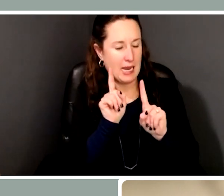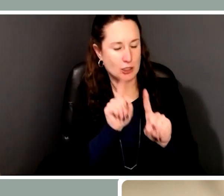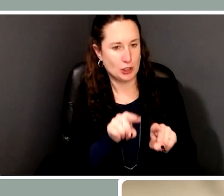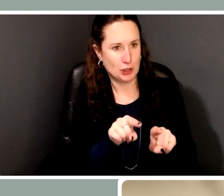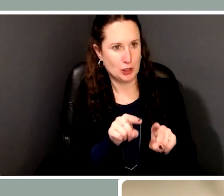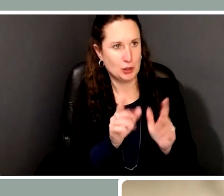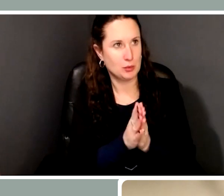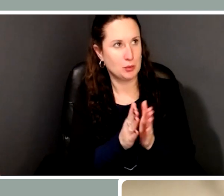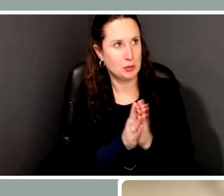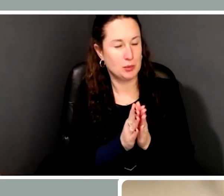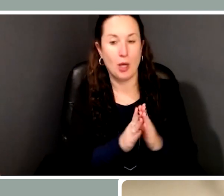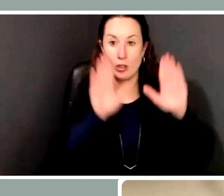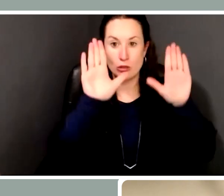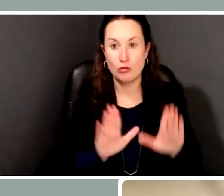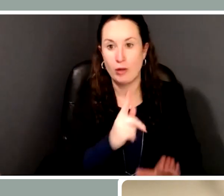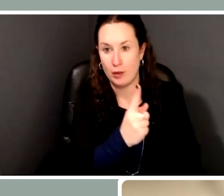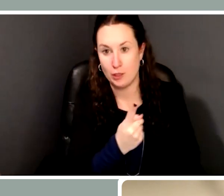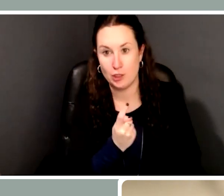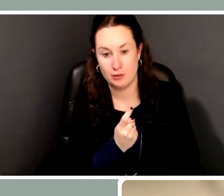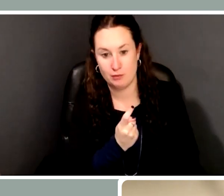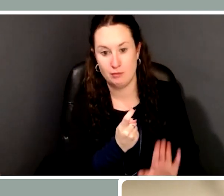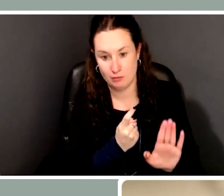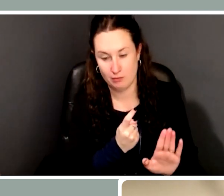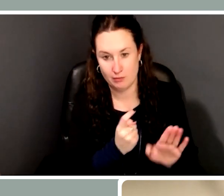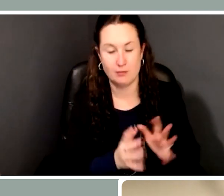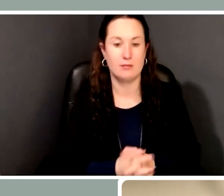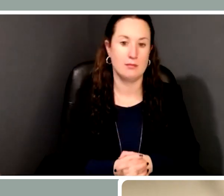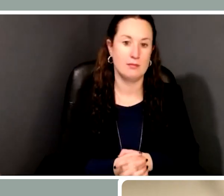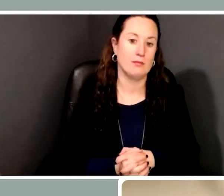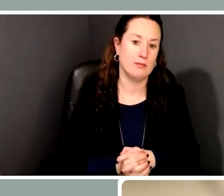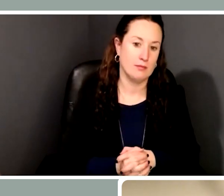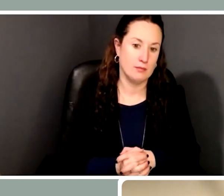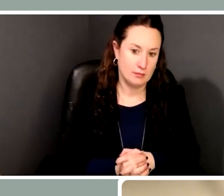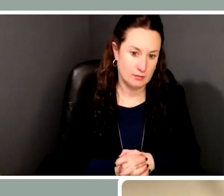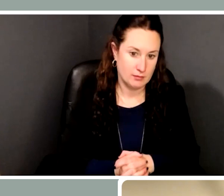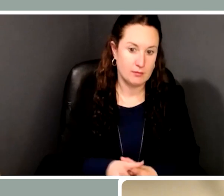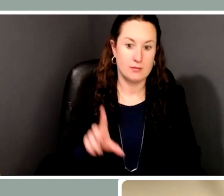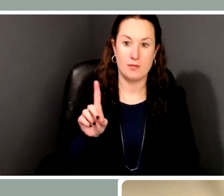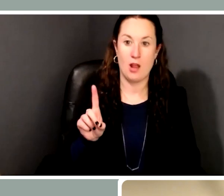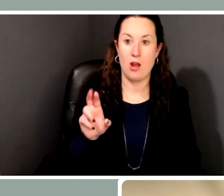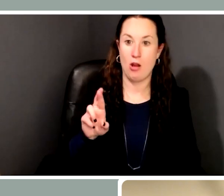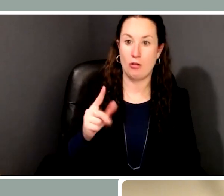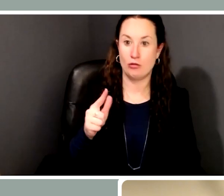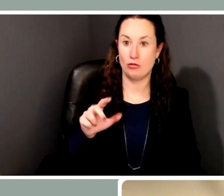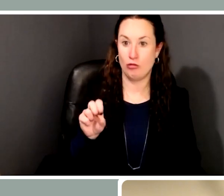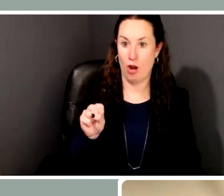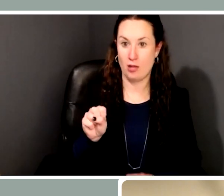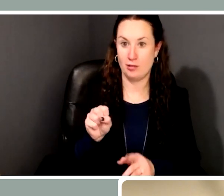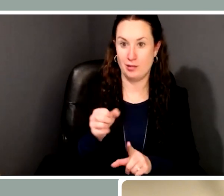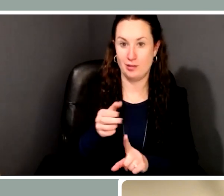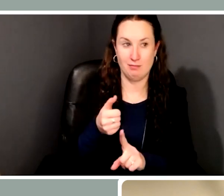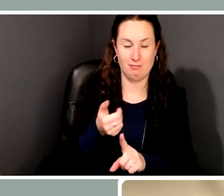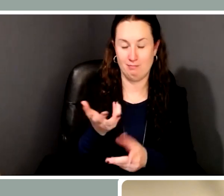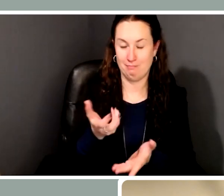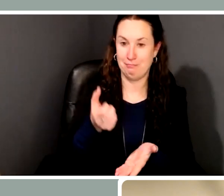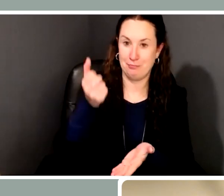that's a great question to start with. And drugs are approved and studied